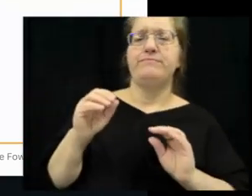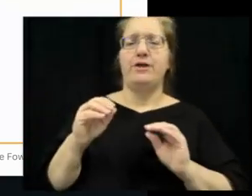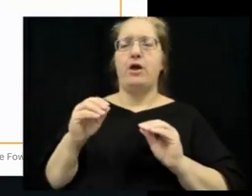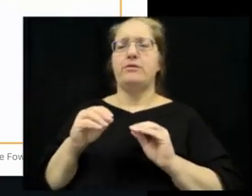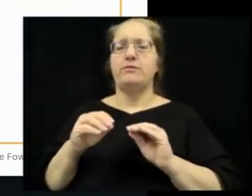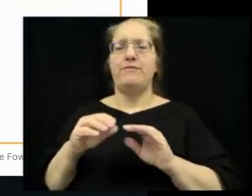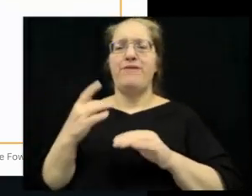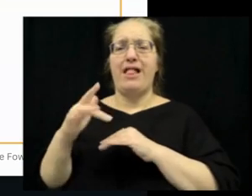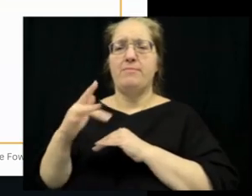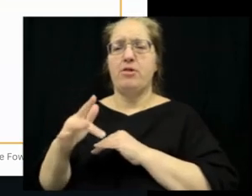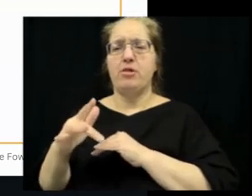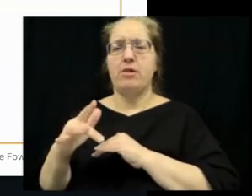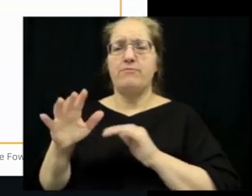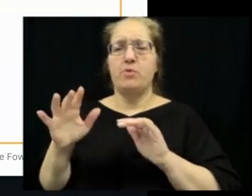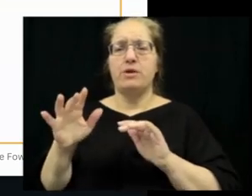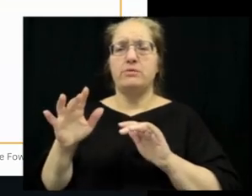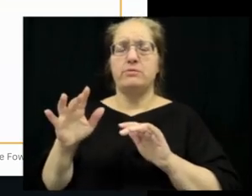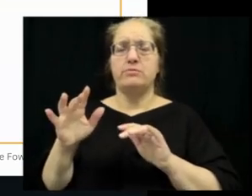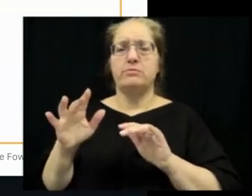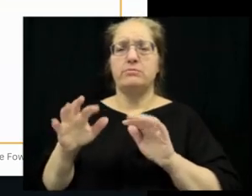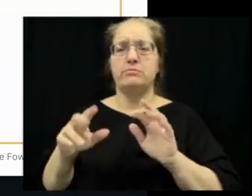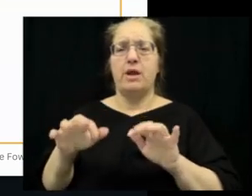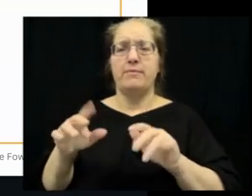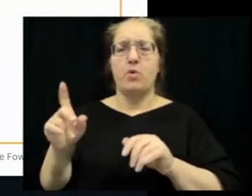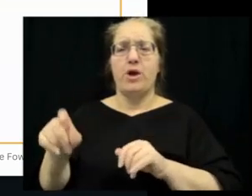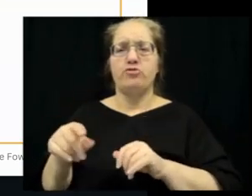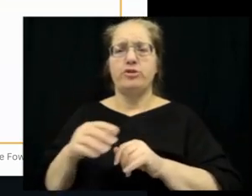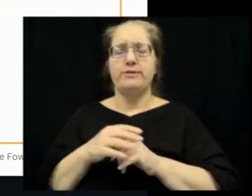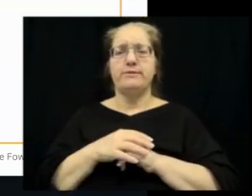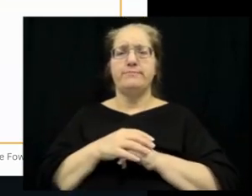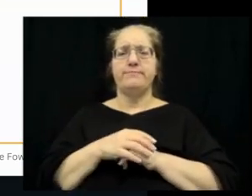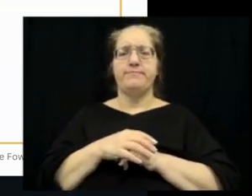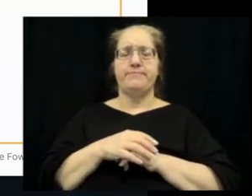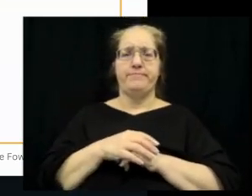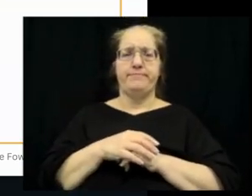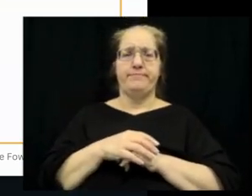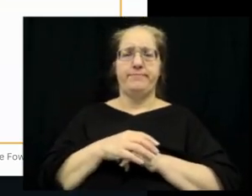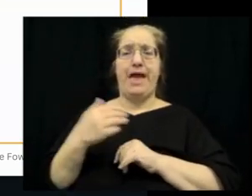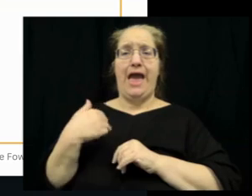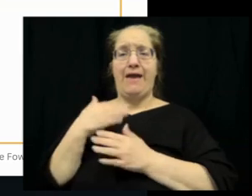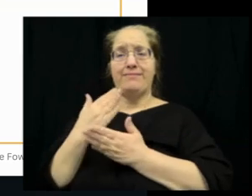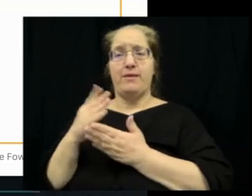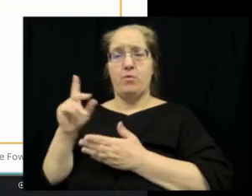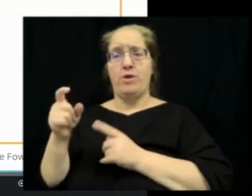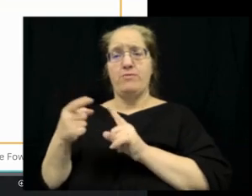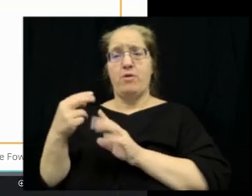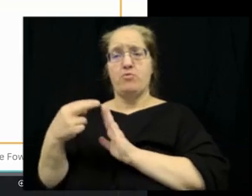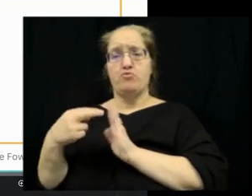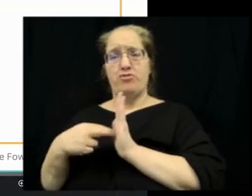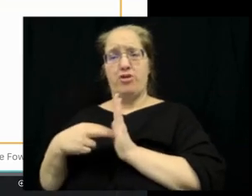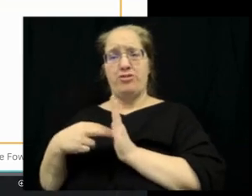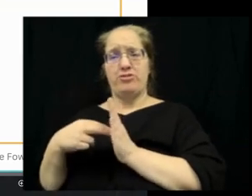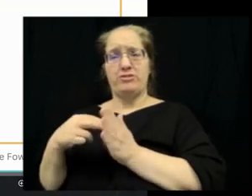questions, feel free to do that. I do have some questions from registration. If you'd like me to read some